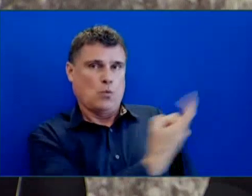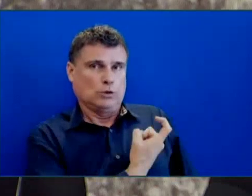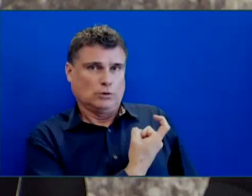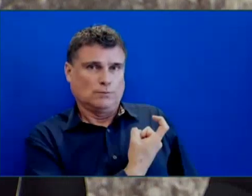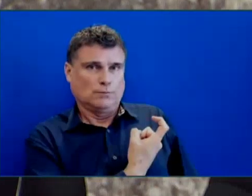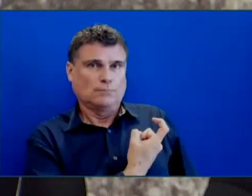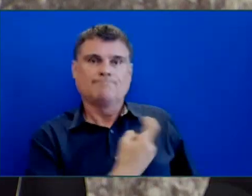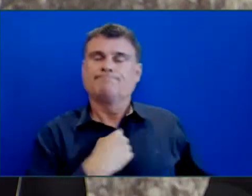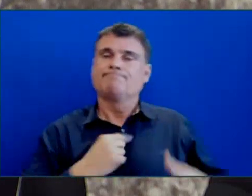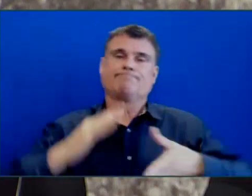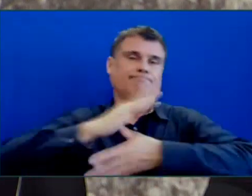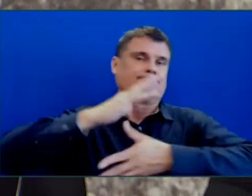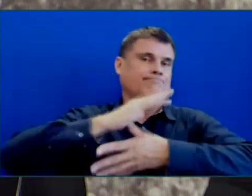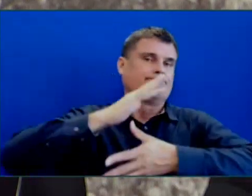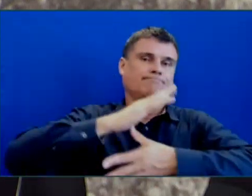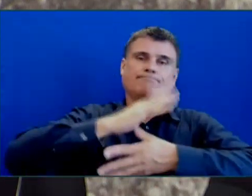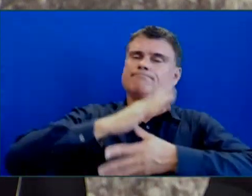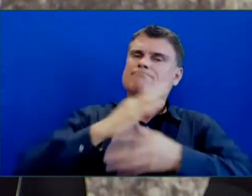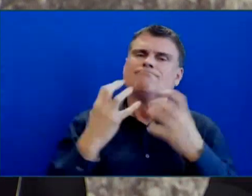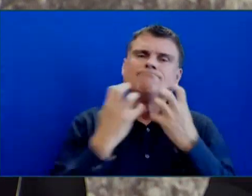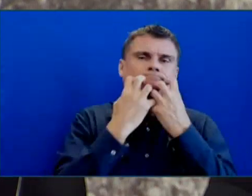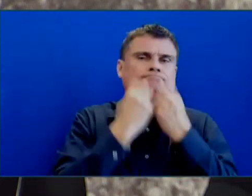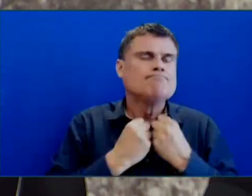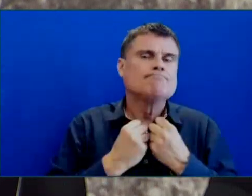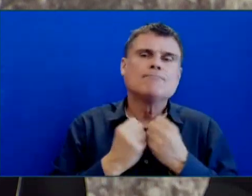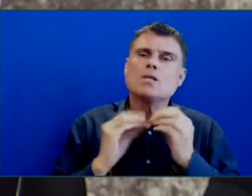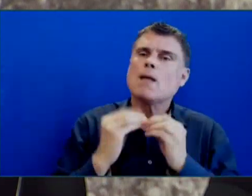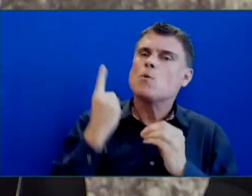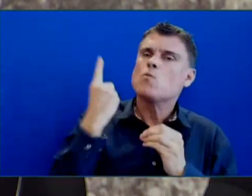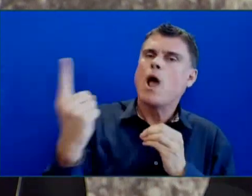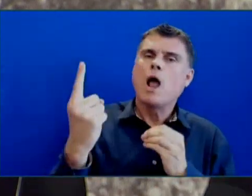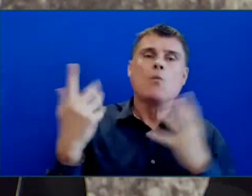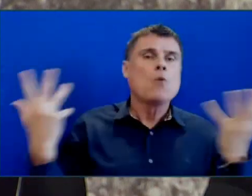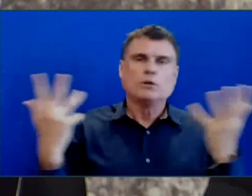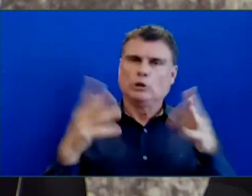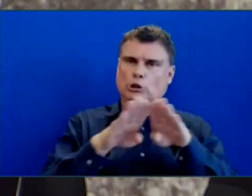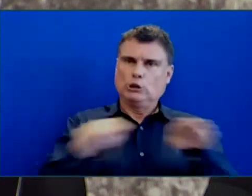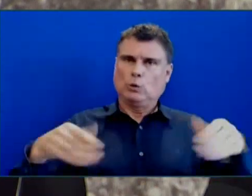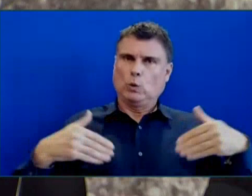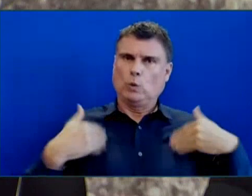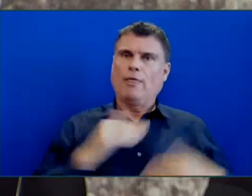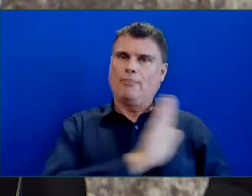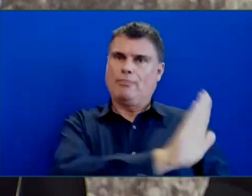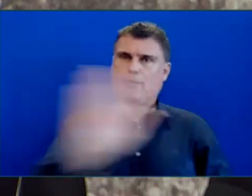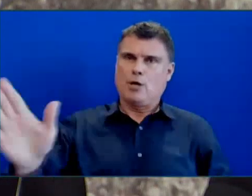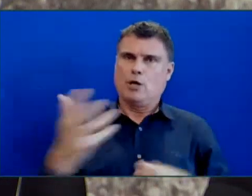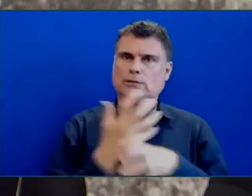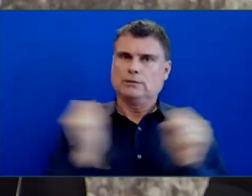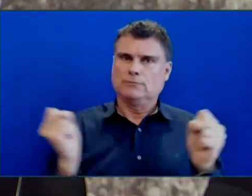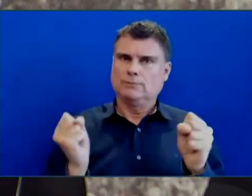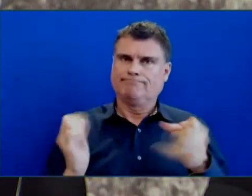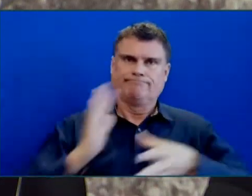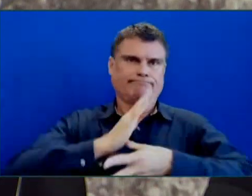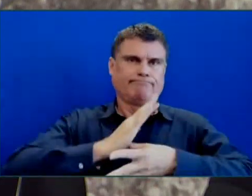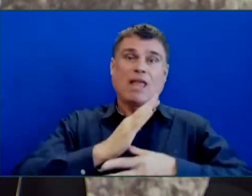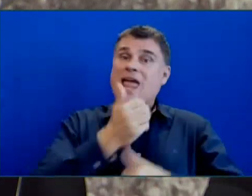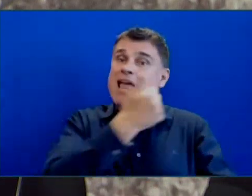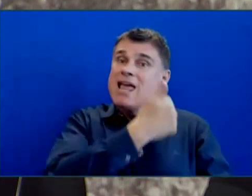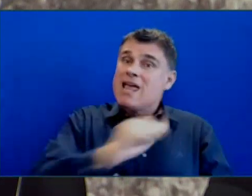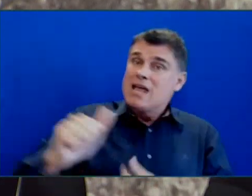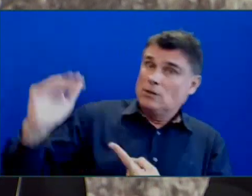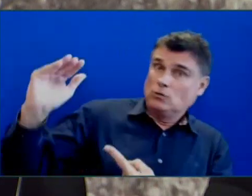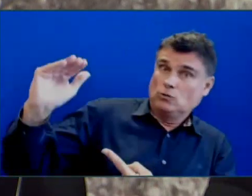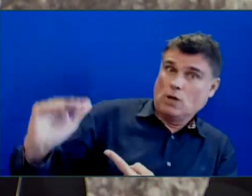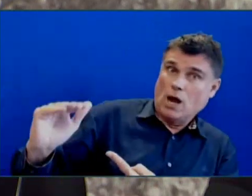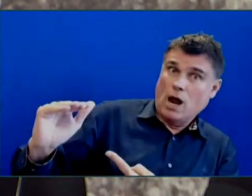or youth is missing, immediate steps are taken, Honourable Speaker. We want to make sure that they receive the same response as any caring